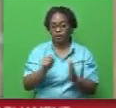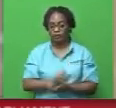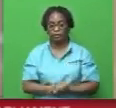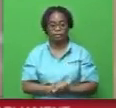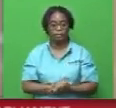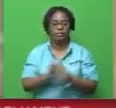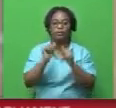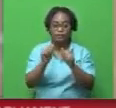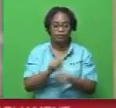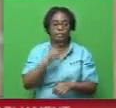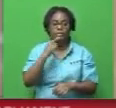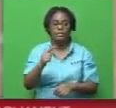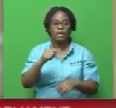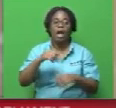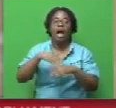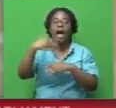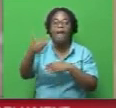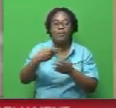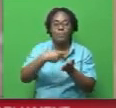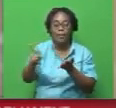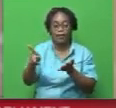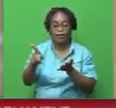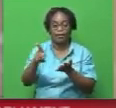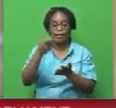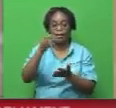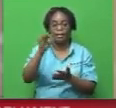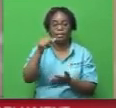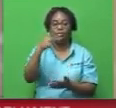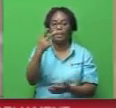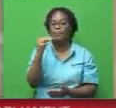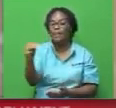$19.3 million, they say, no, it's all right, we will pay it.